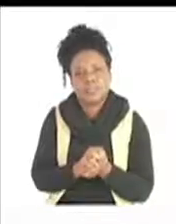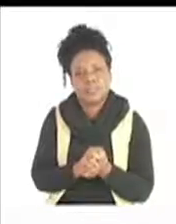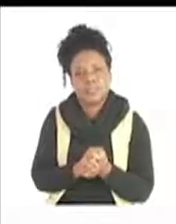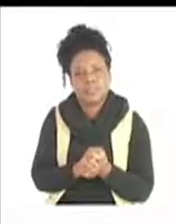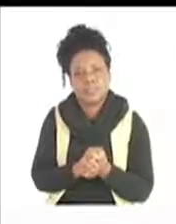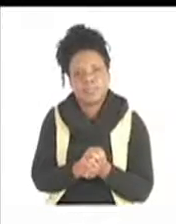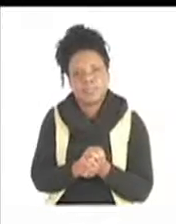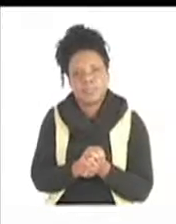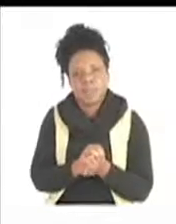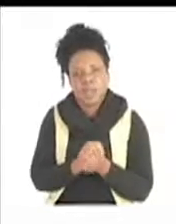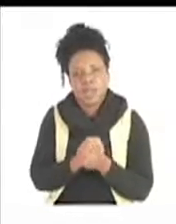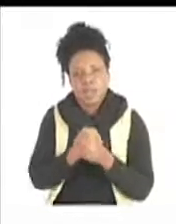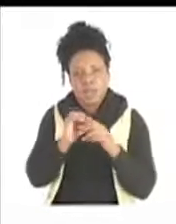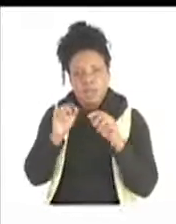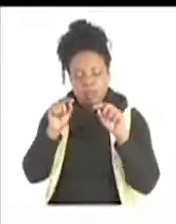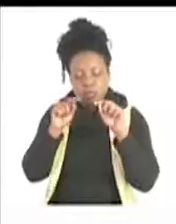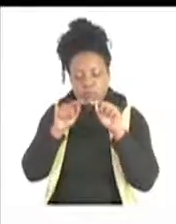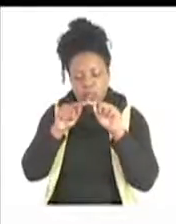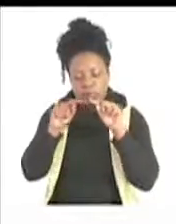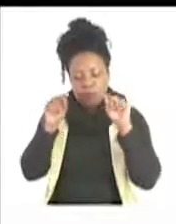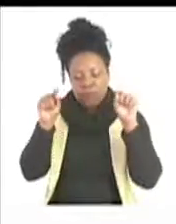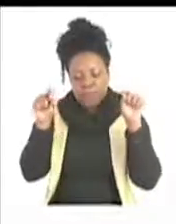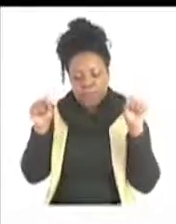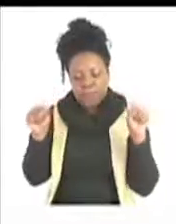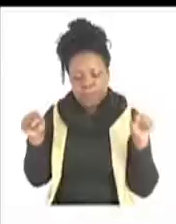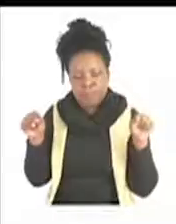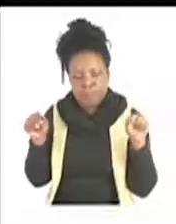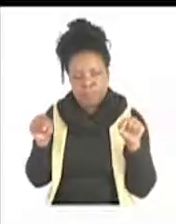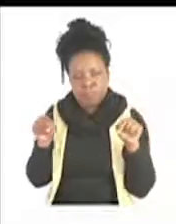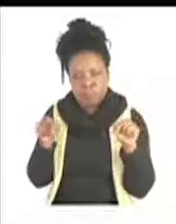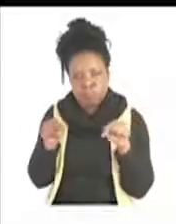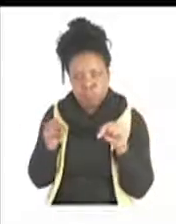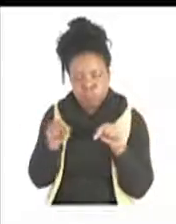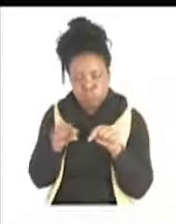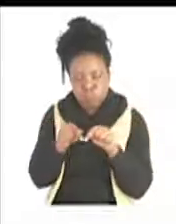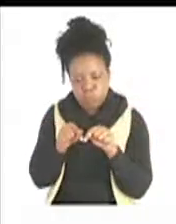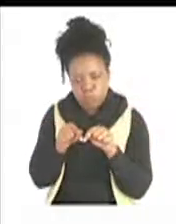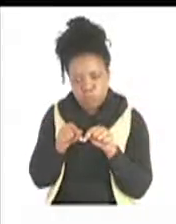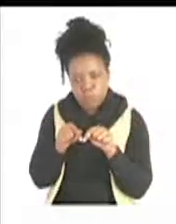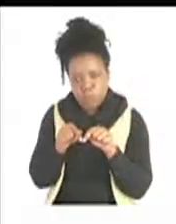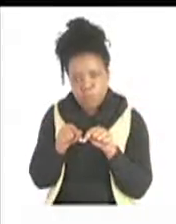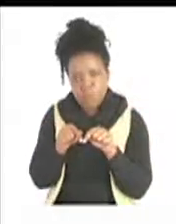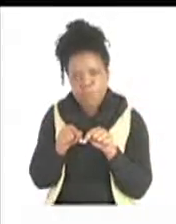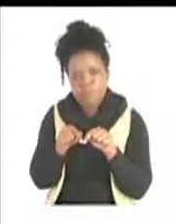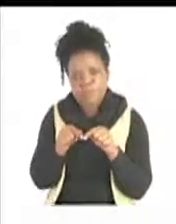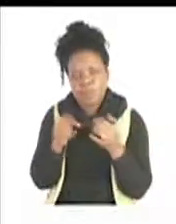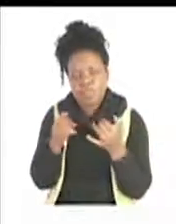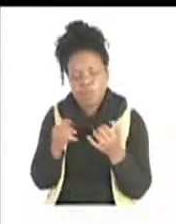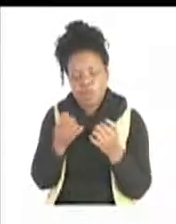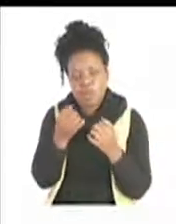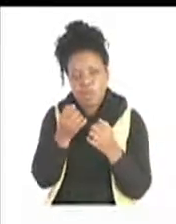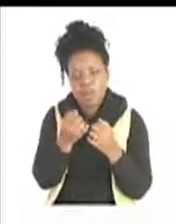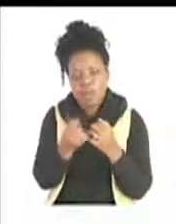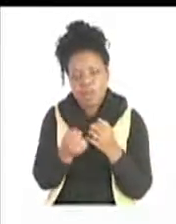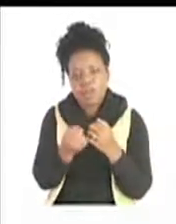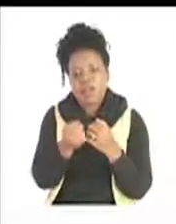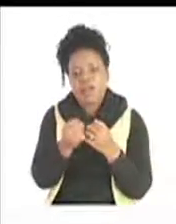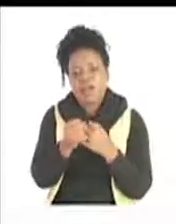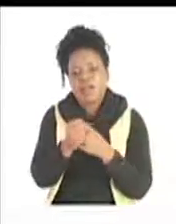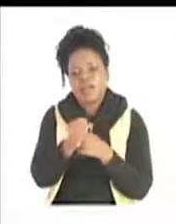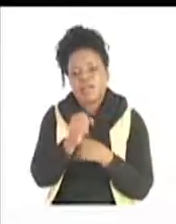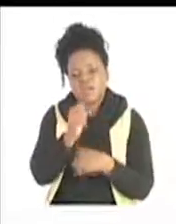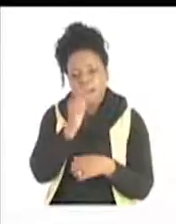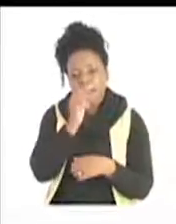pronouns below the reflexive pronouns given to start a sentence with.